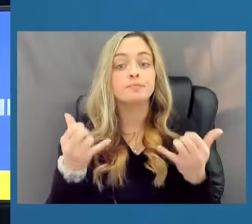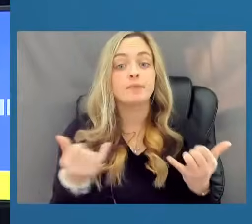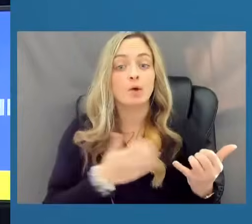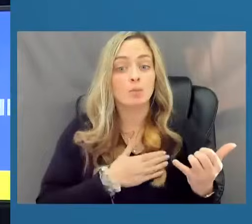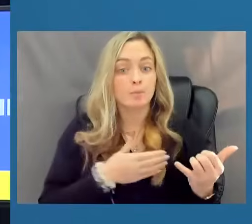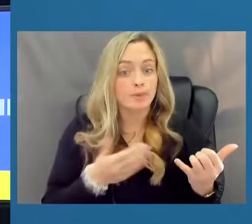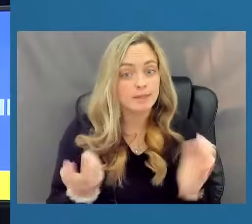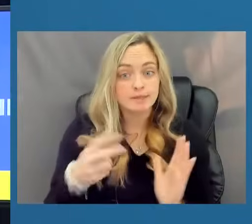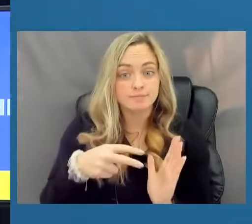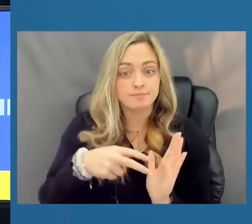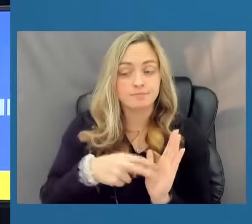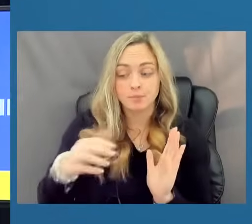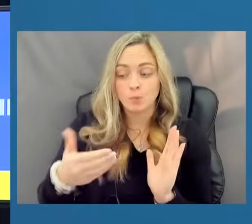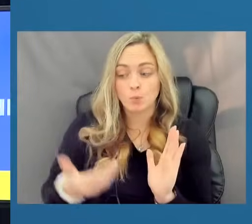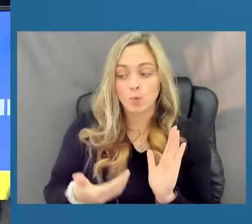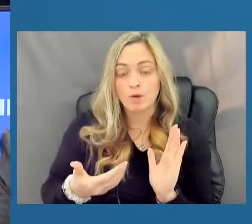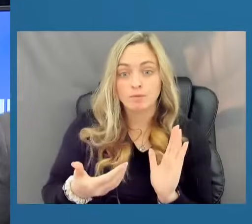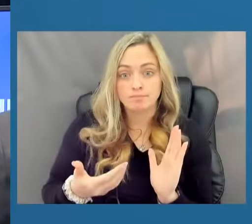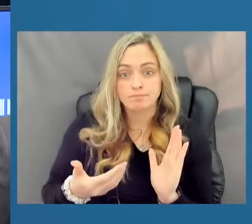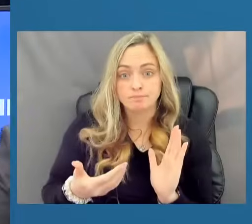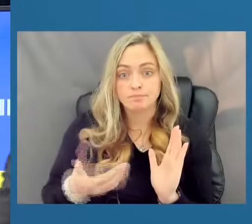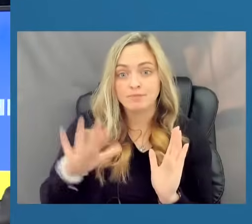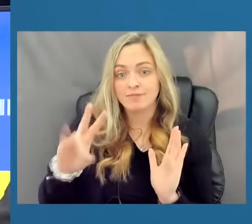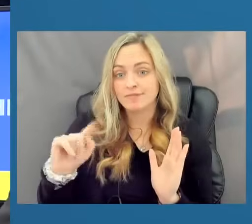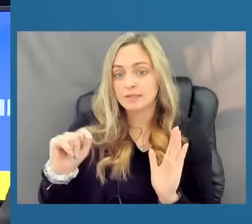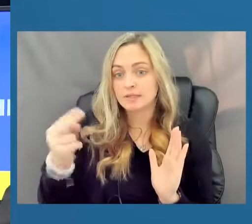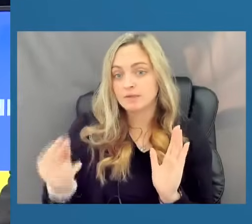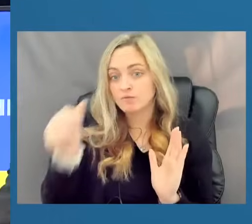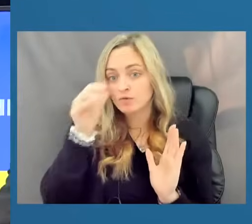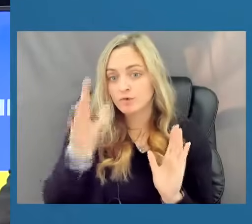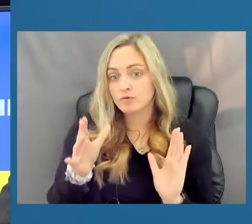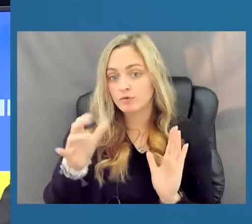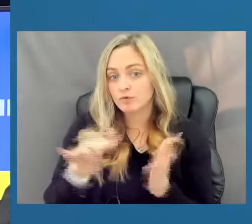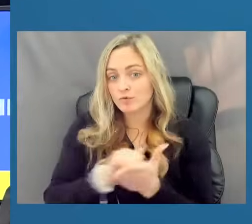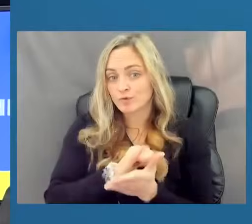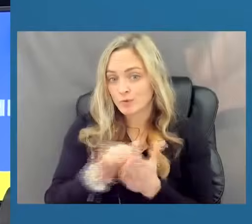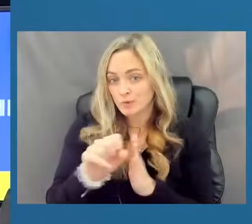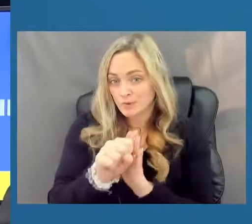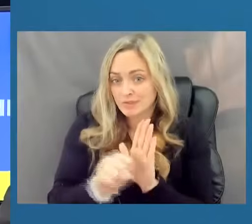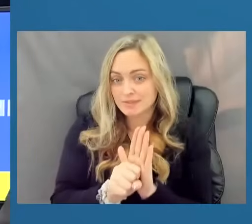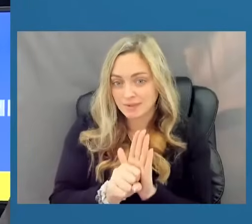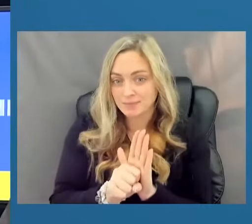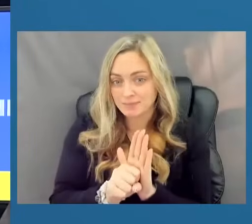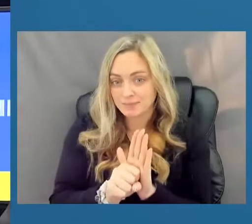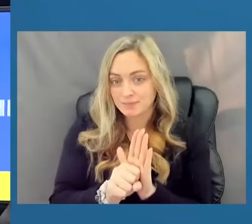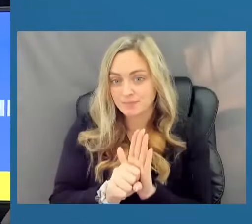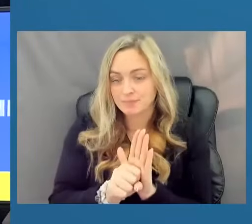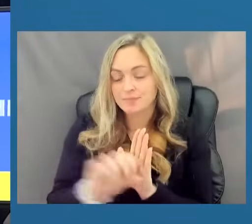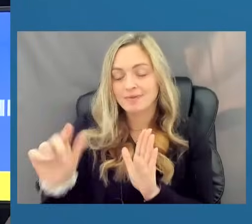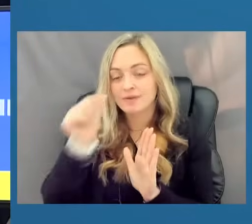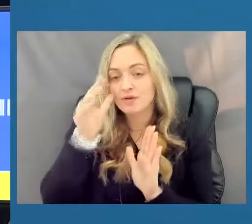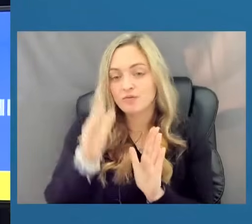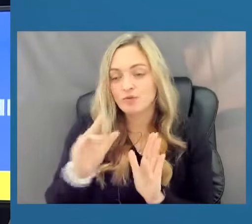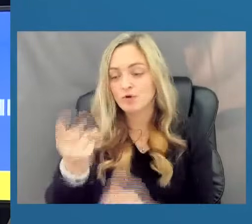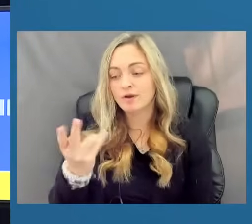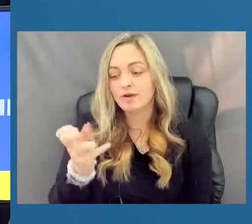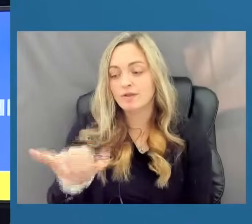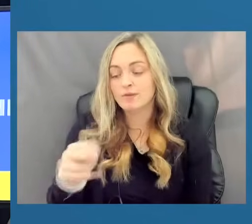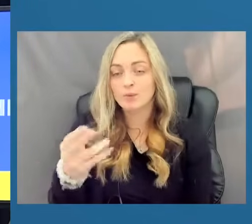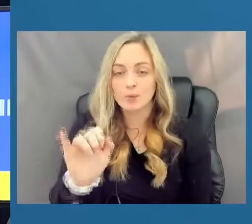Please rise and welcome to the podium the 57th governor of the great state of New York, Governor Kathy